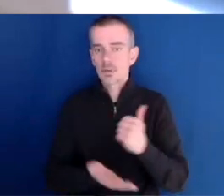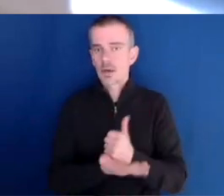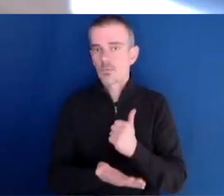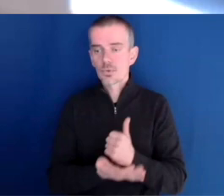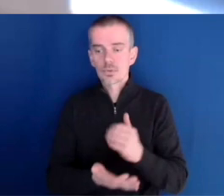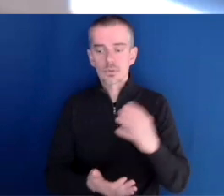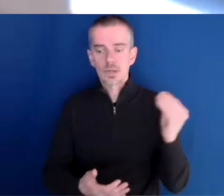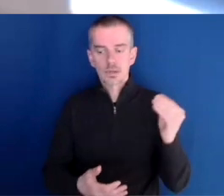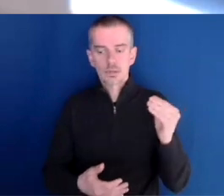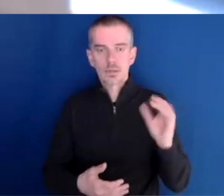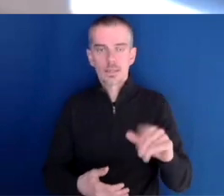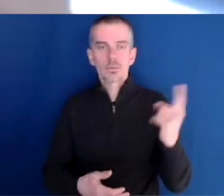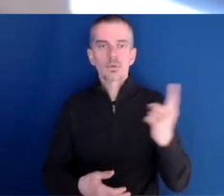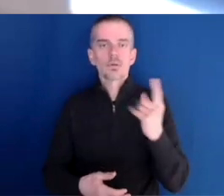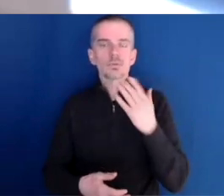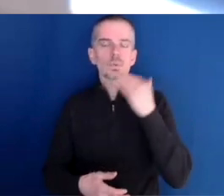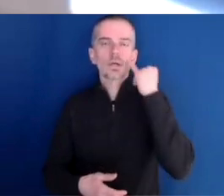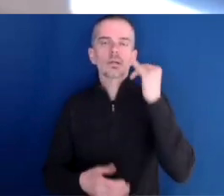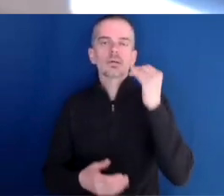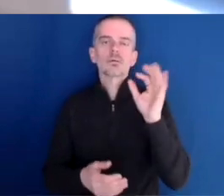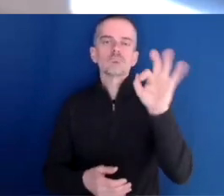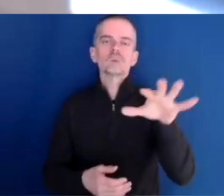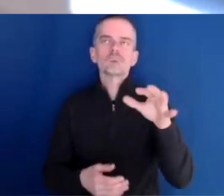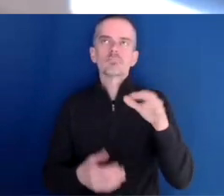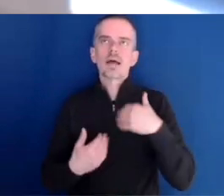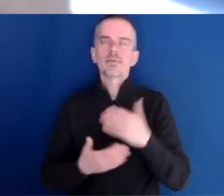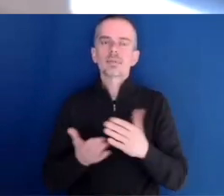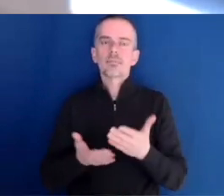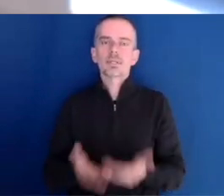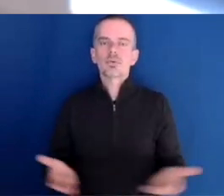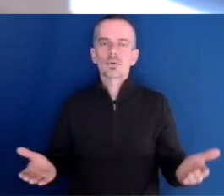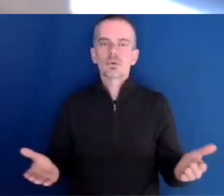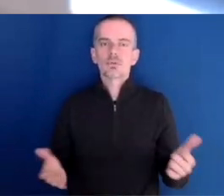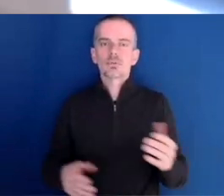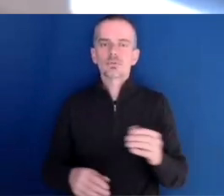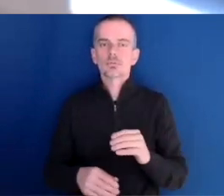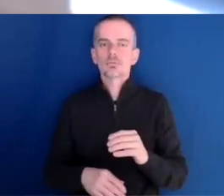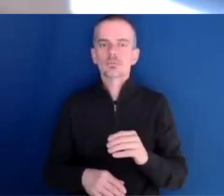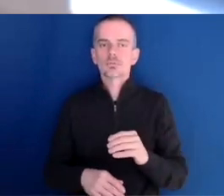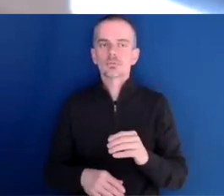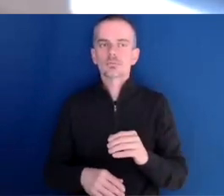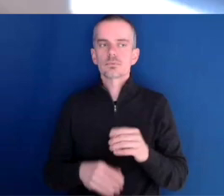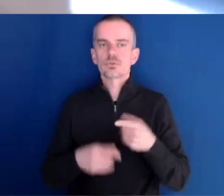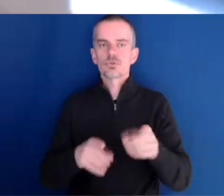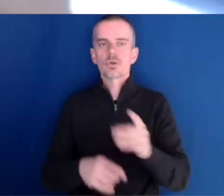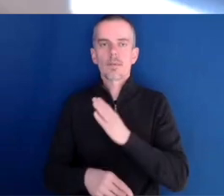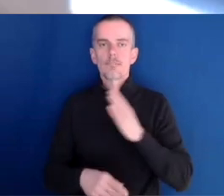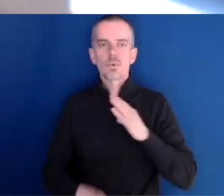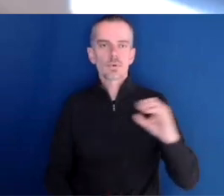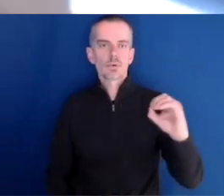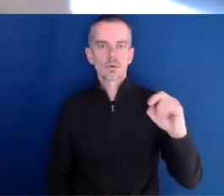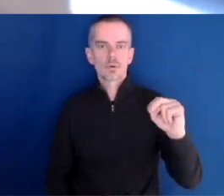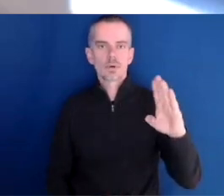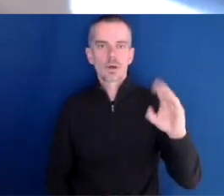And it would also be good to have some materials in your board member onboarding packets and